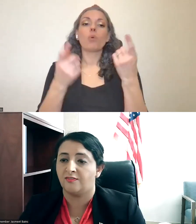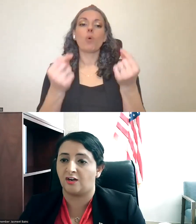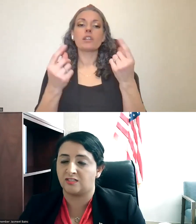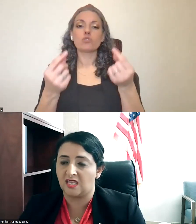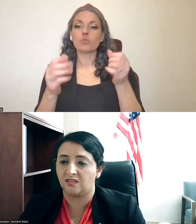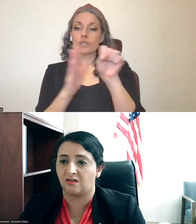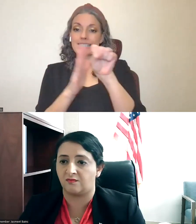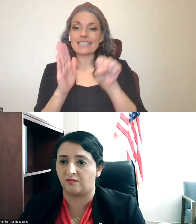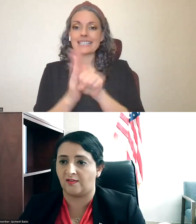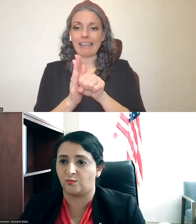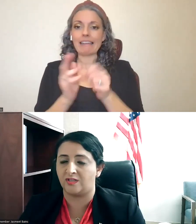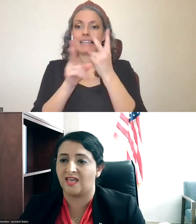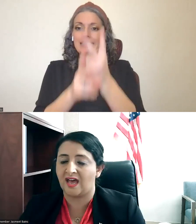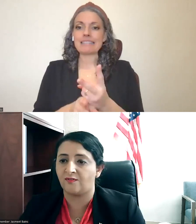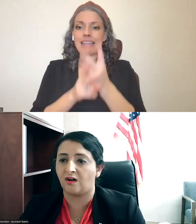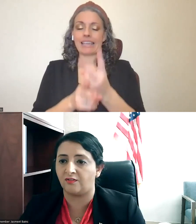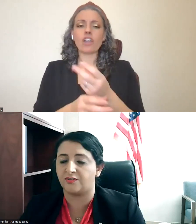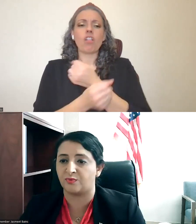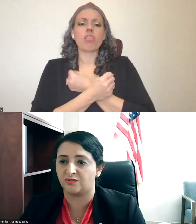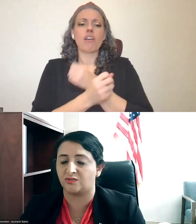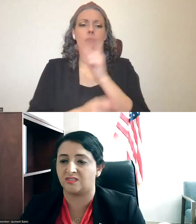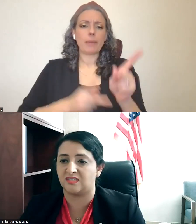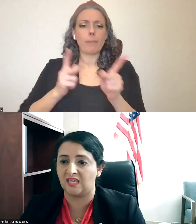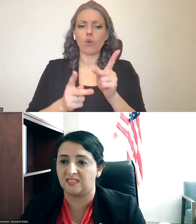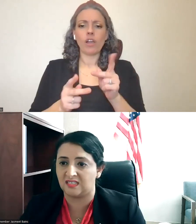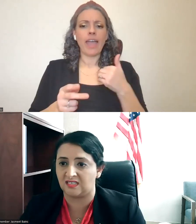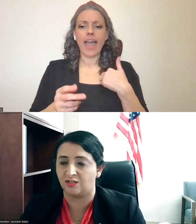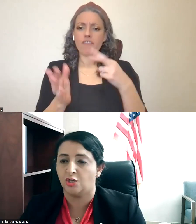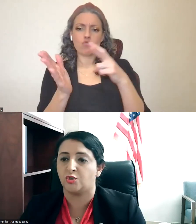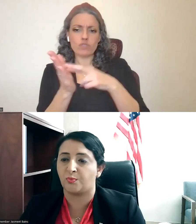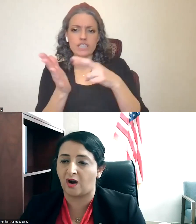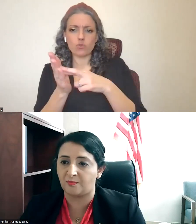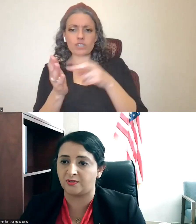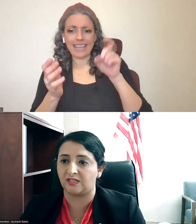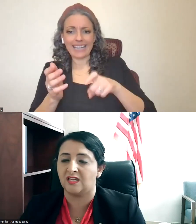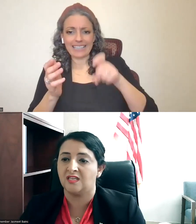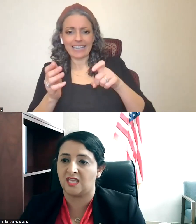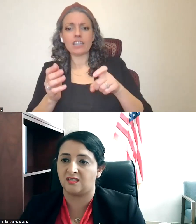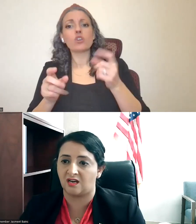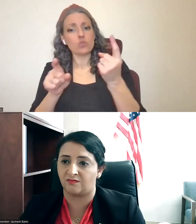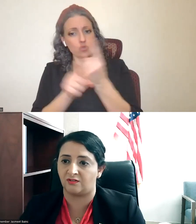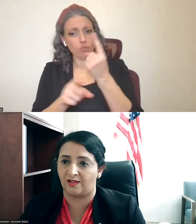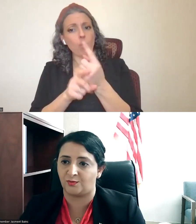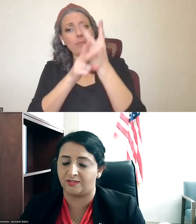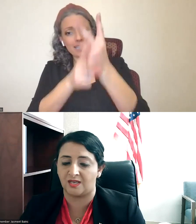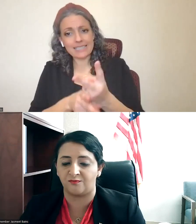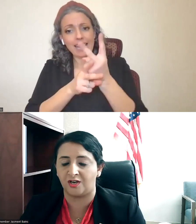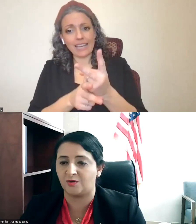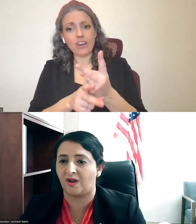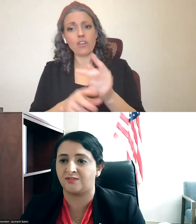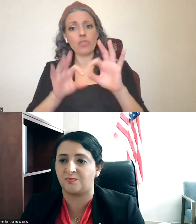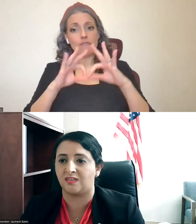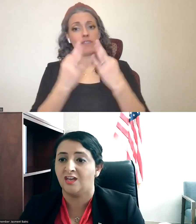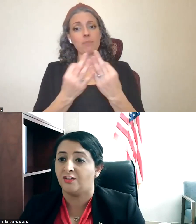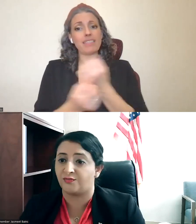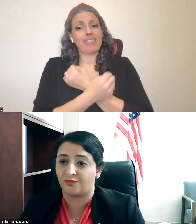people that are taking care of their loved ones have all the resources they need to properly take care of their loved ones? I'm very